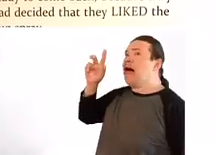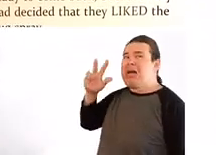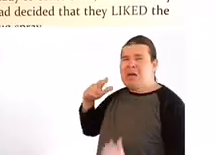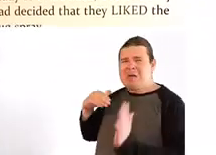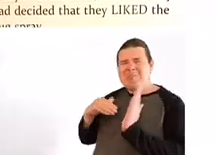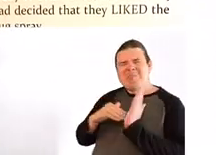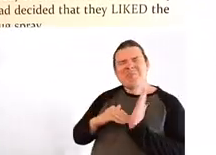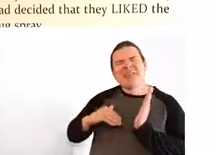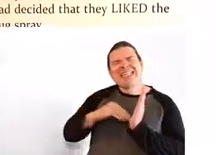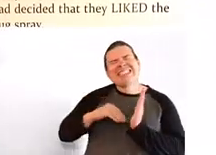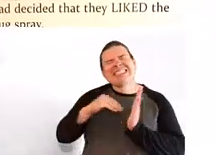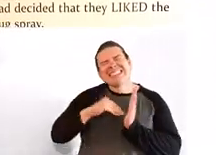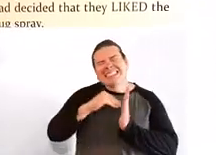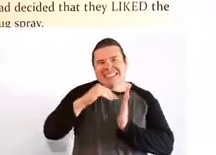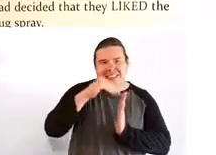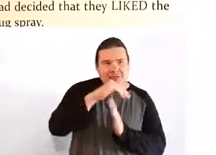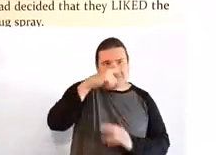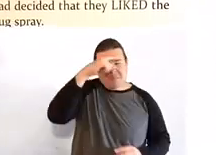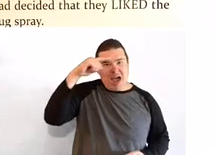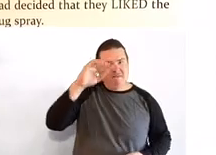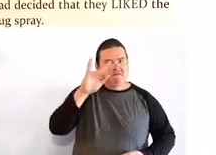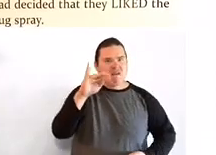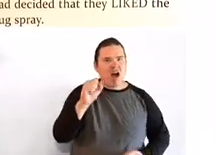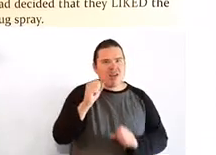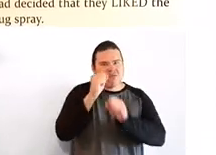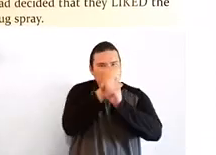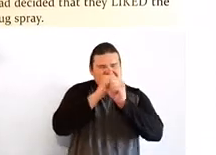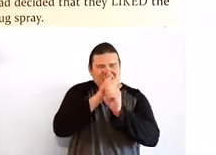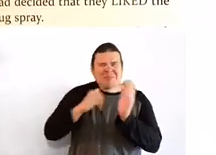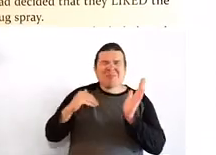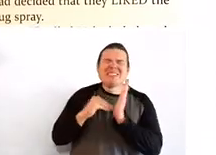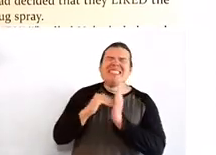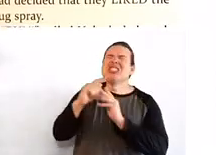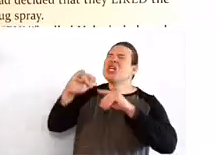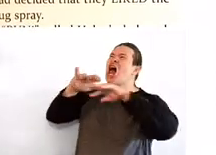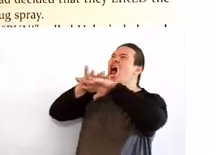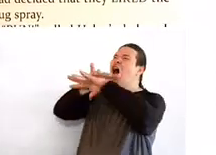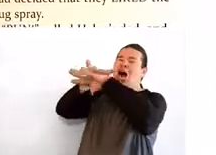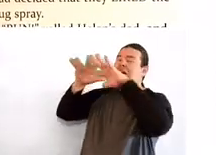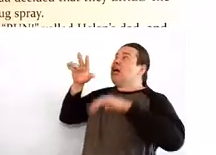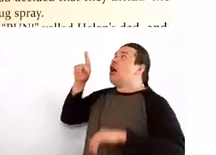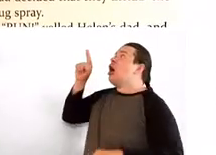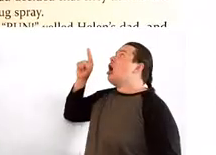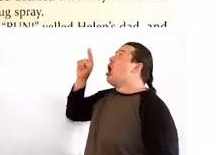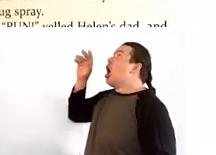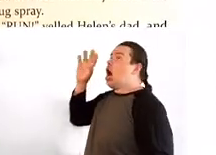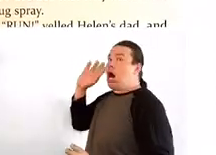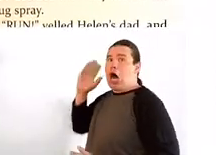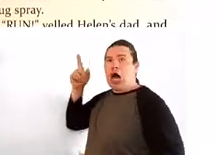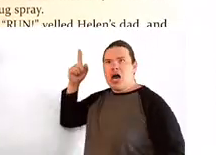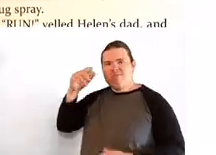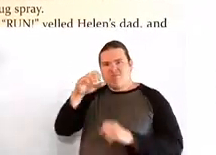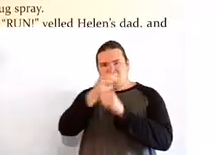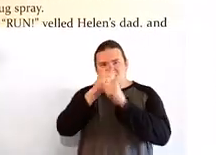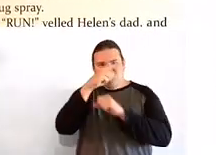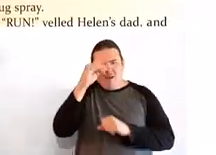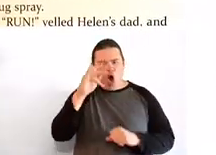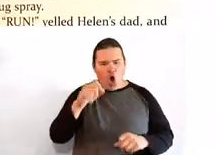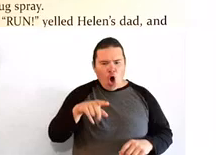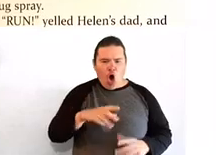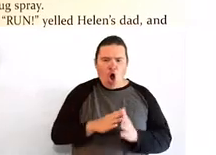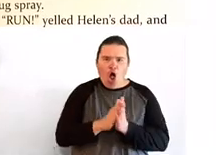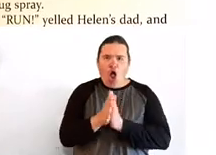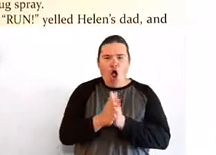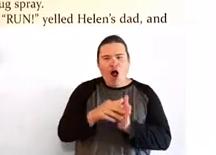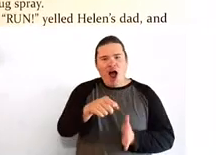That was 64 gazillion mosquitoes and black flies ready to come back because they